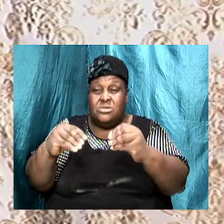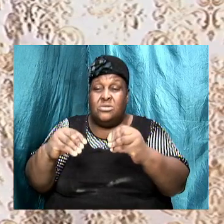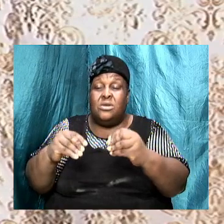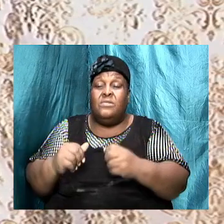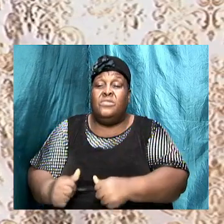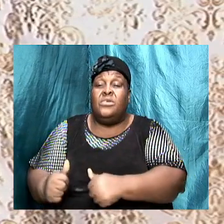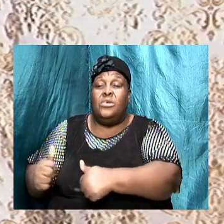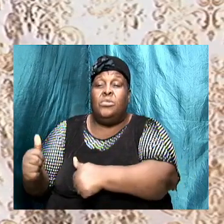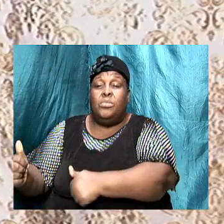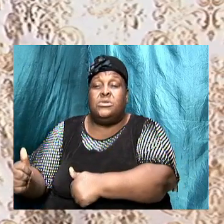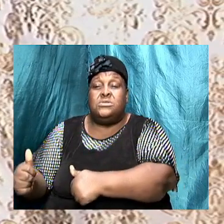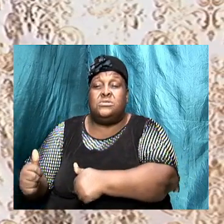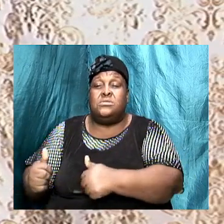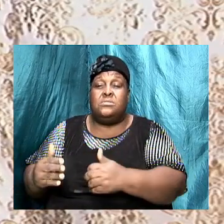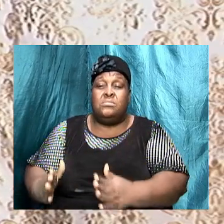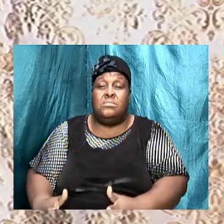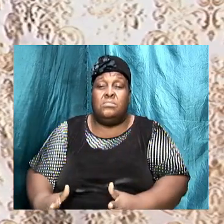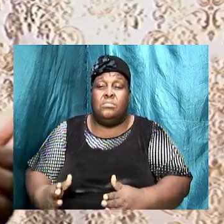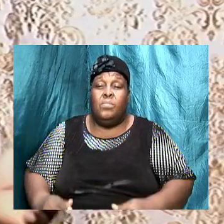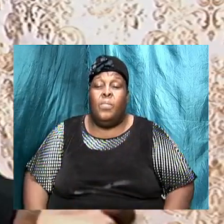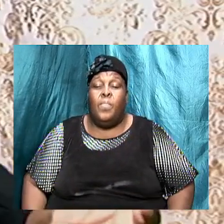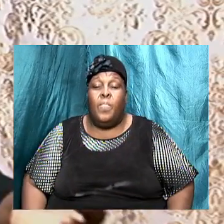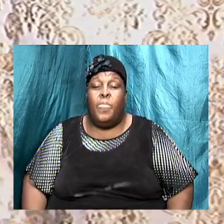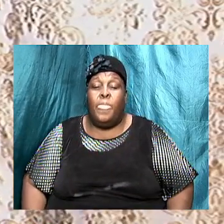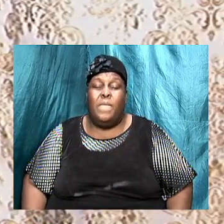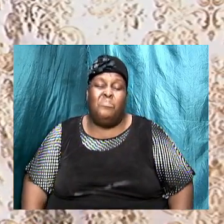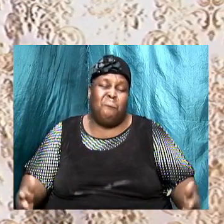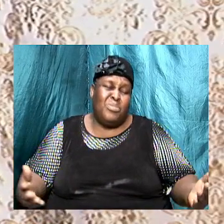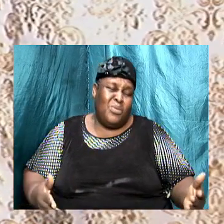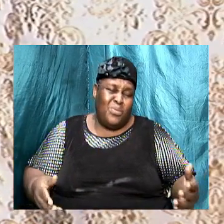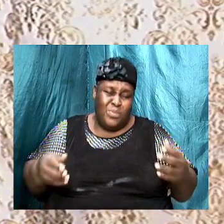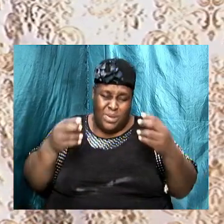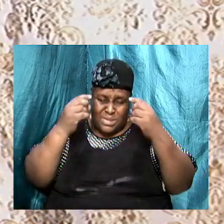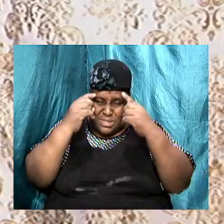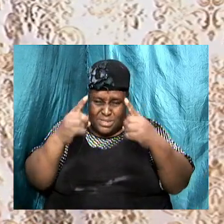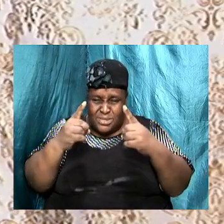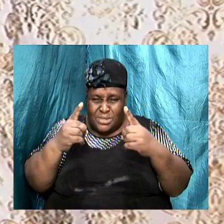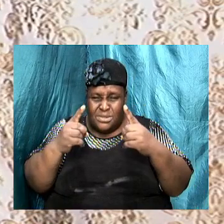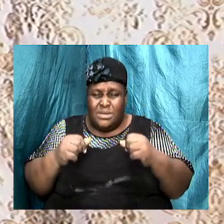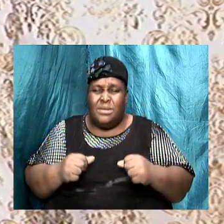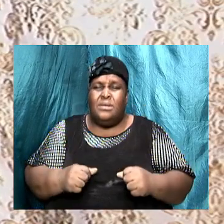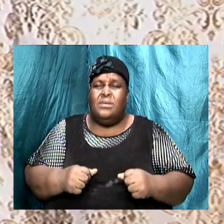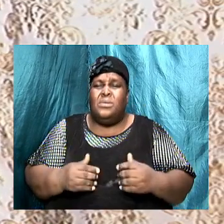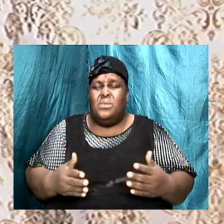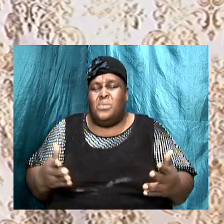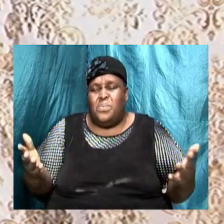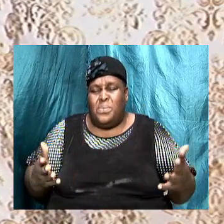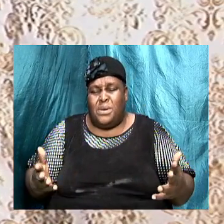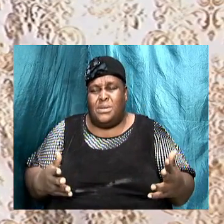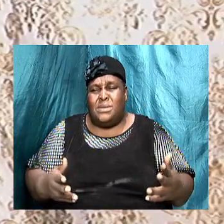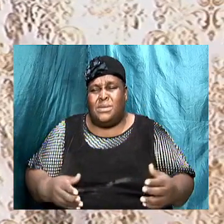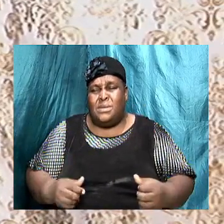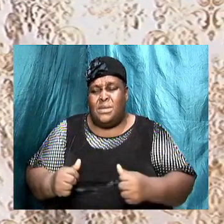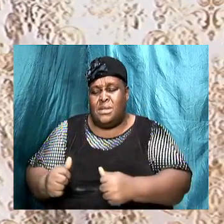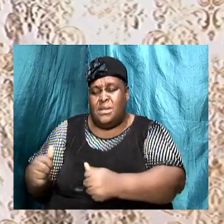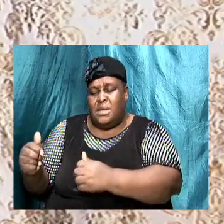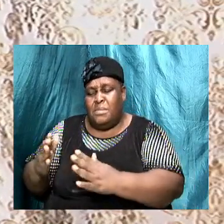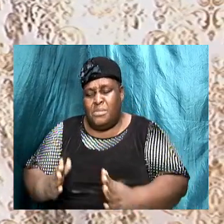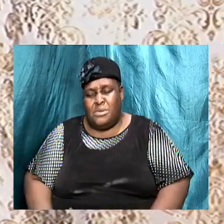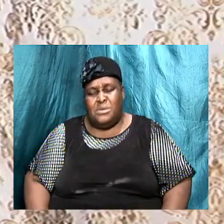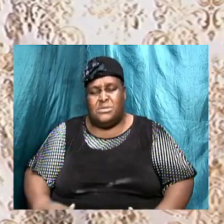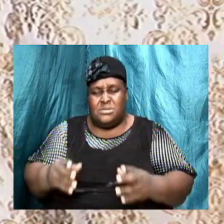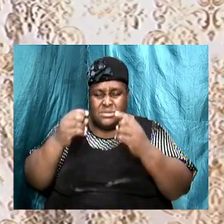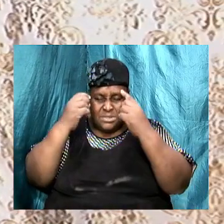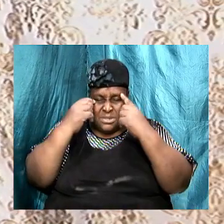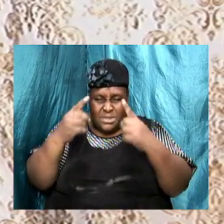Amen. So what is doctrine? What is the apostles' doctrine? We established a